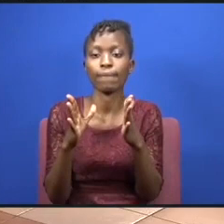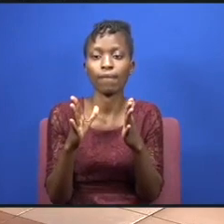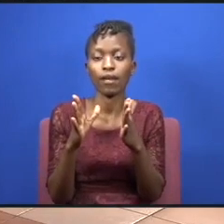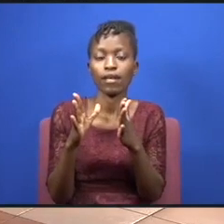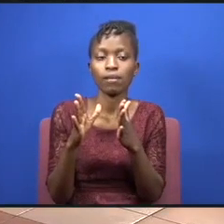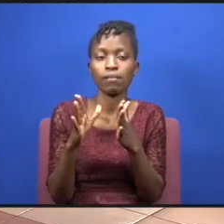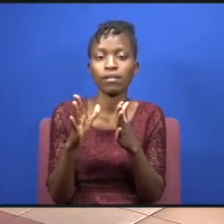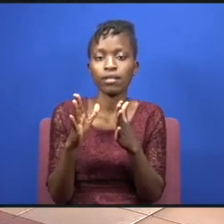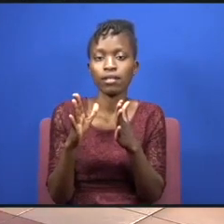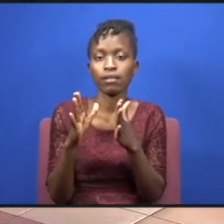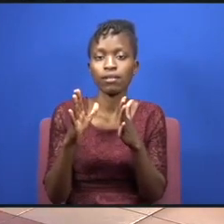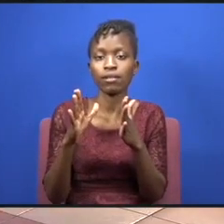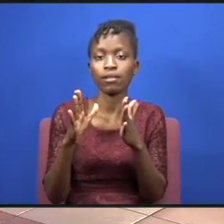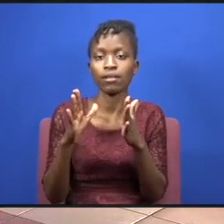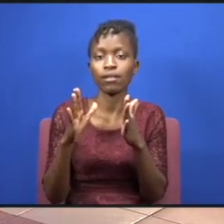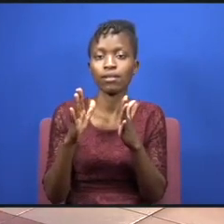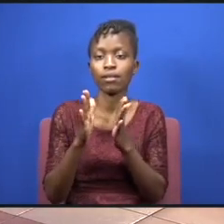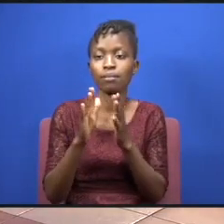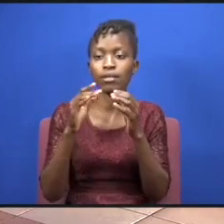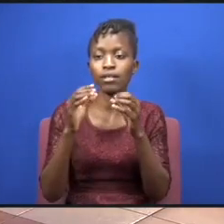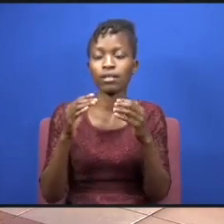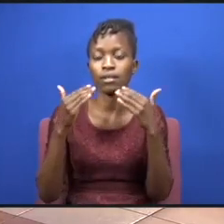Hallelujah. Hallelujah. Hallelujah.